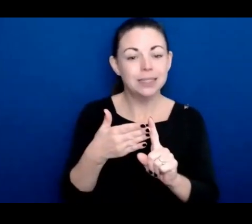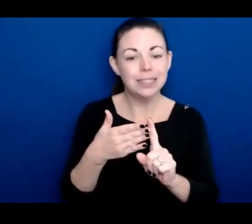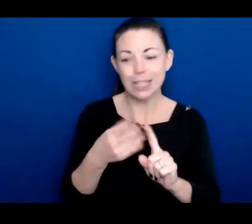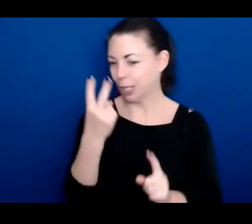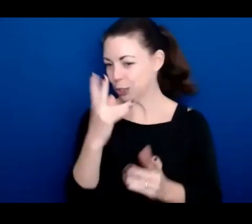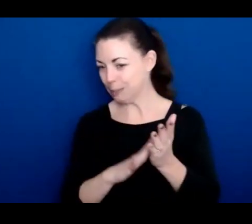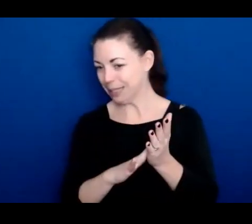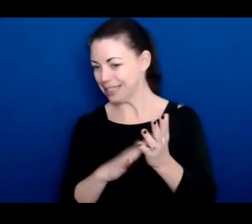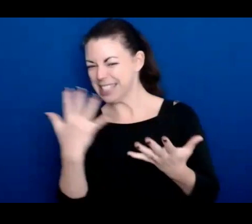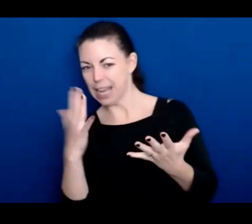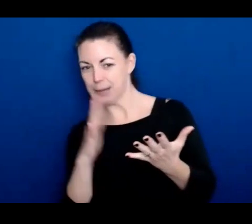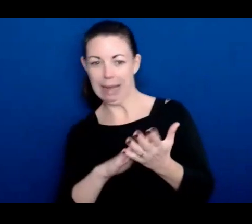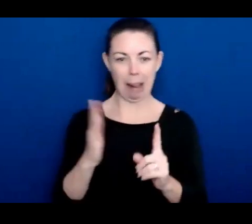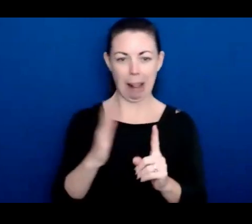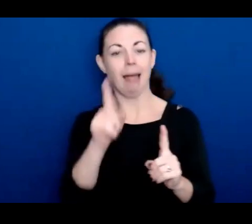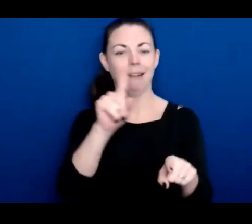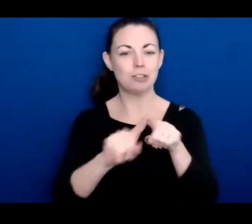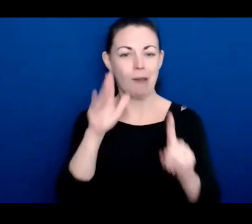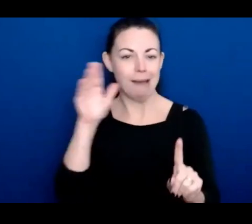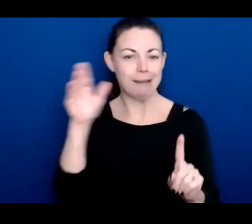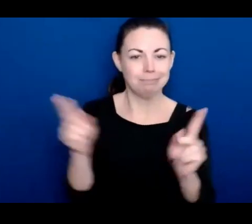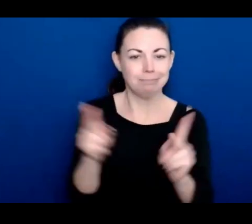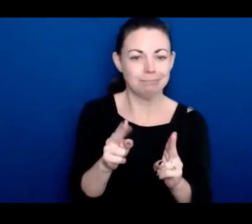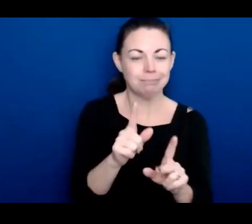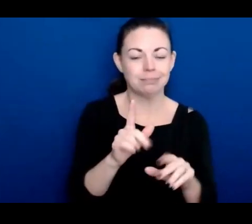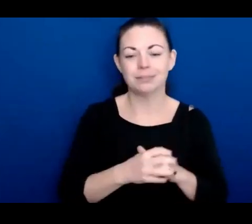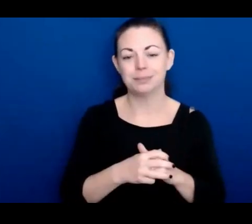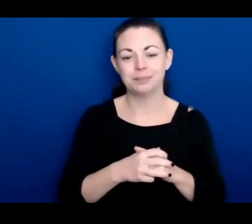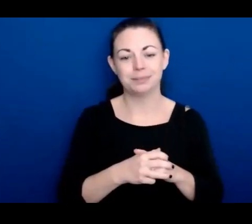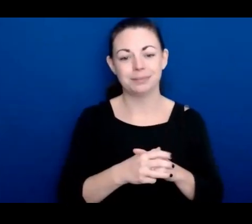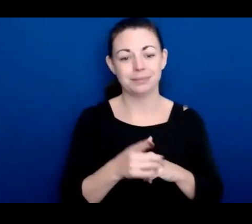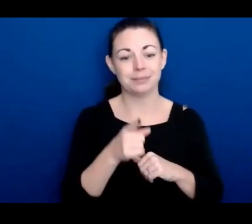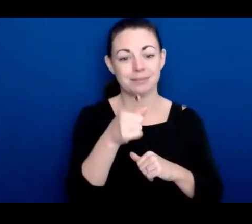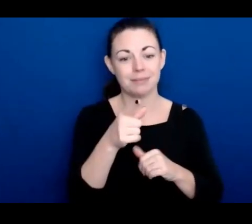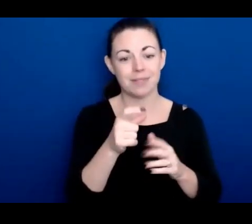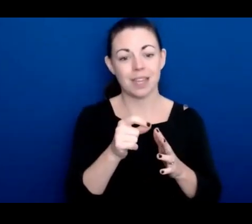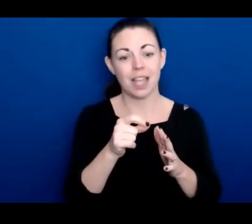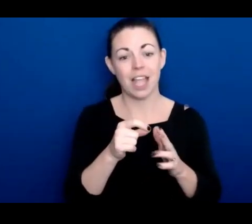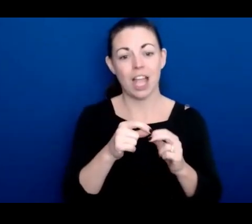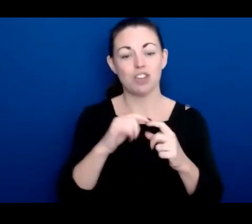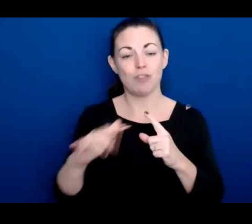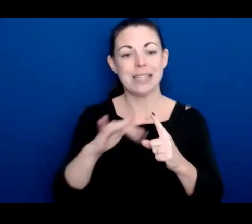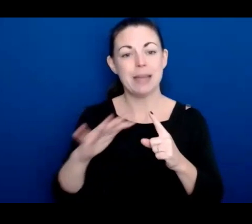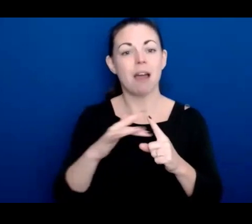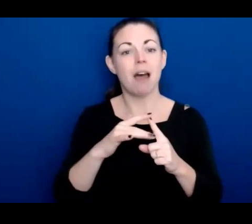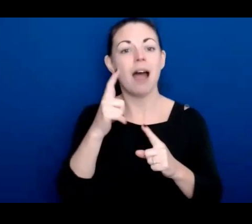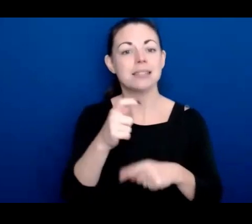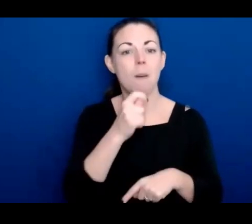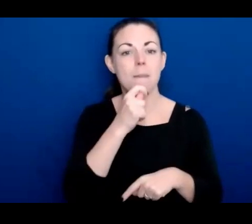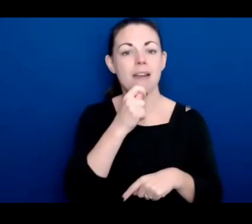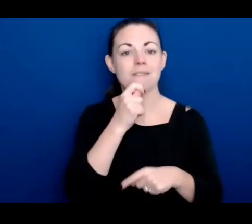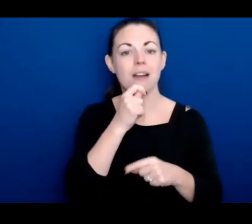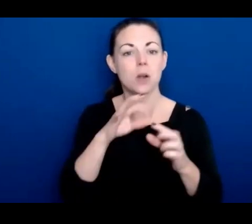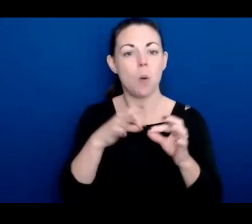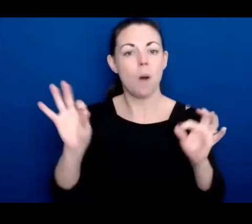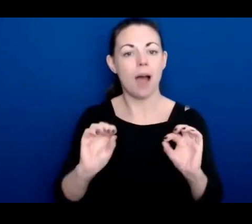10 minutes, but here we go. So this is a phone at Roger on. It's a transmitter. It's a wireless microphone, and that I think